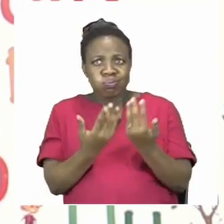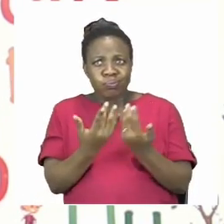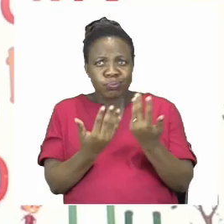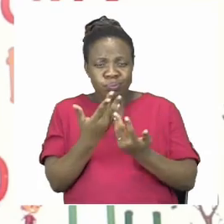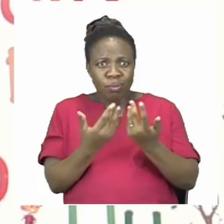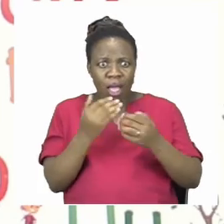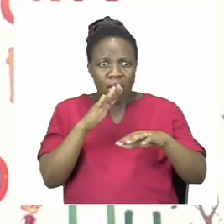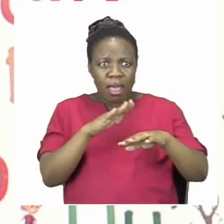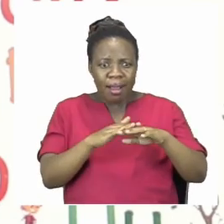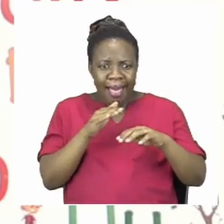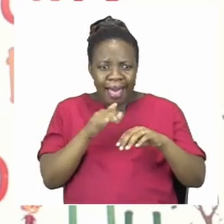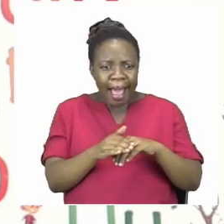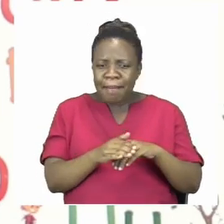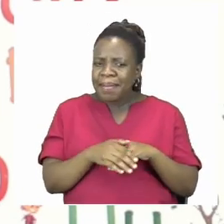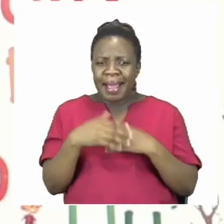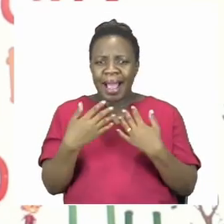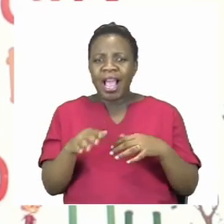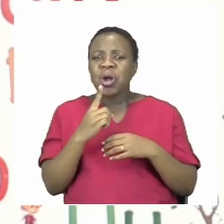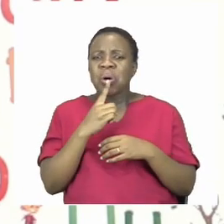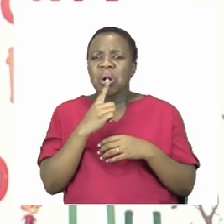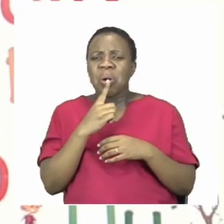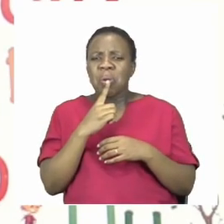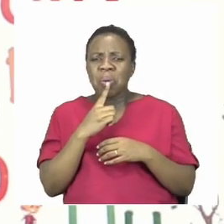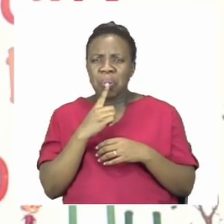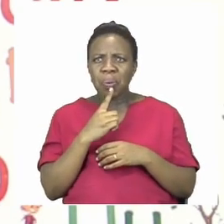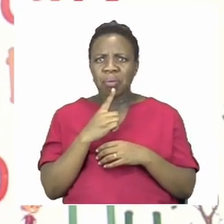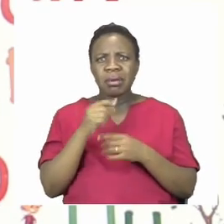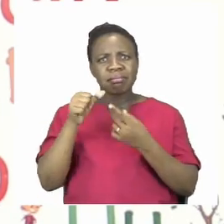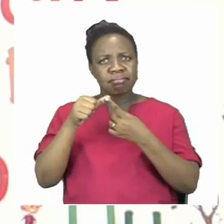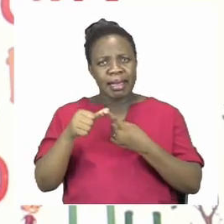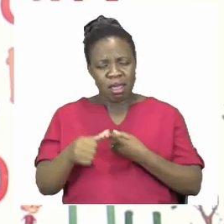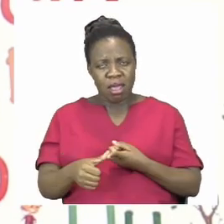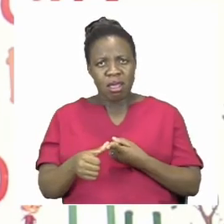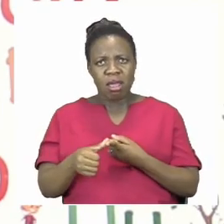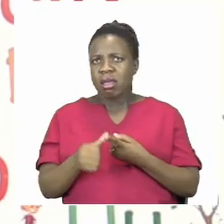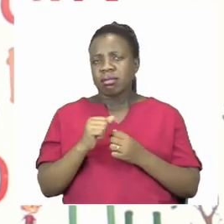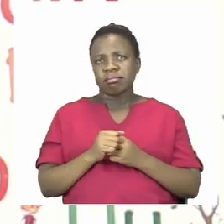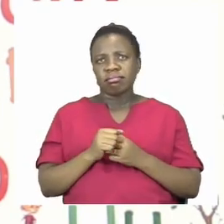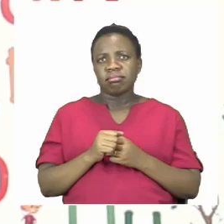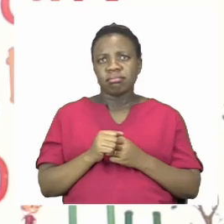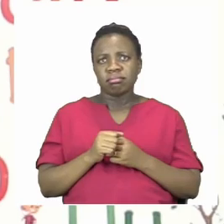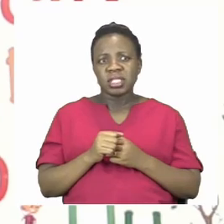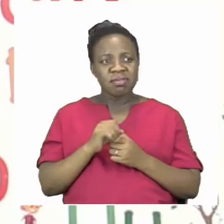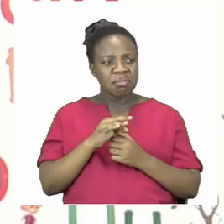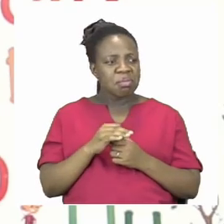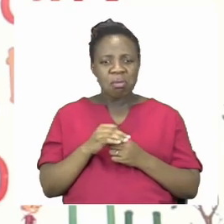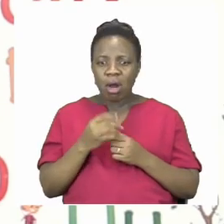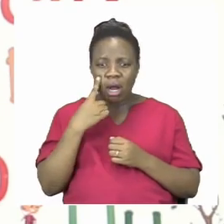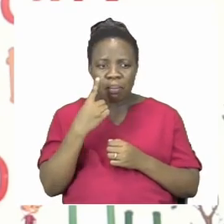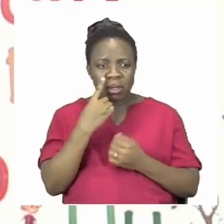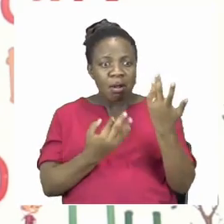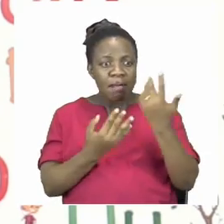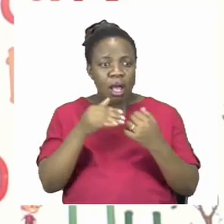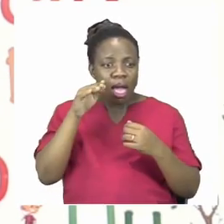touch anything hot. Please, can you stay safe all the time when you're around any heat energy.